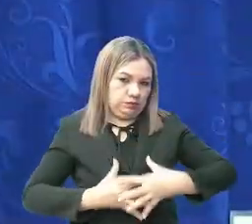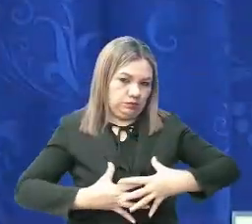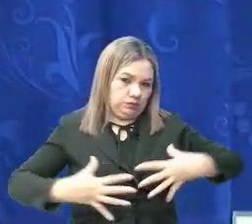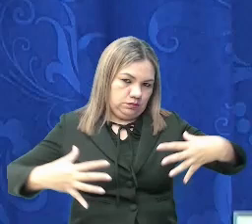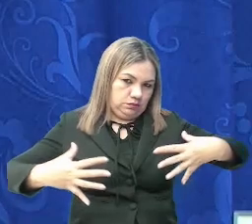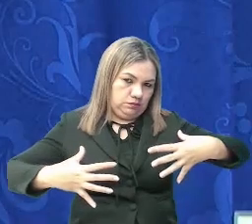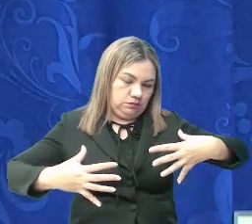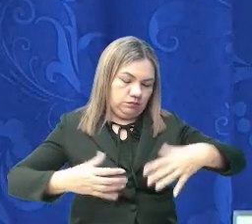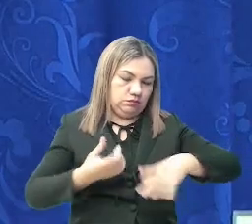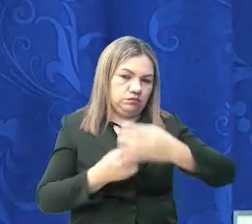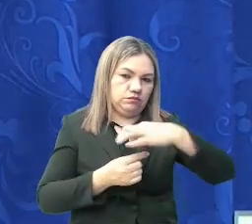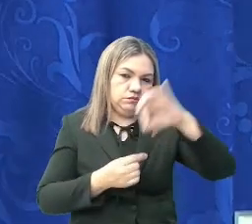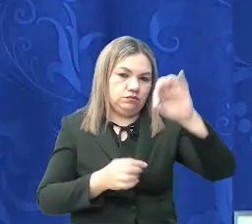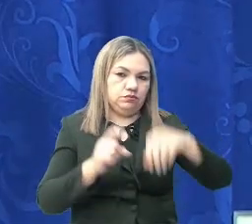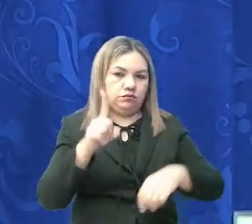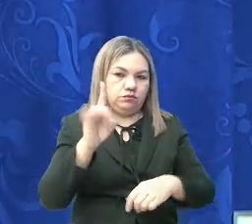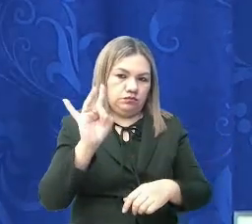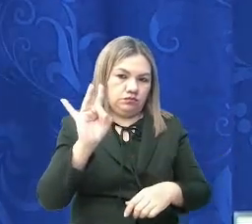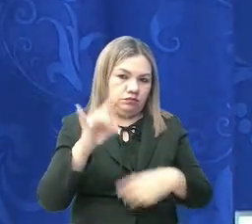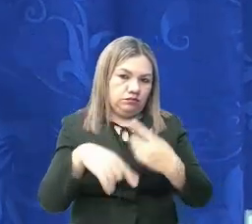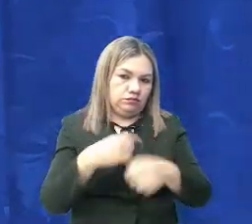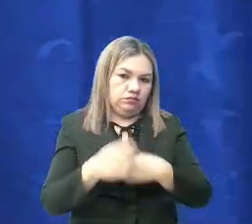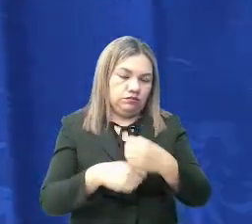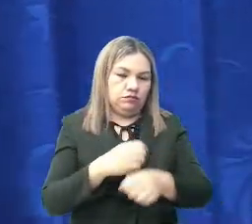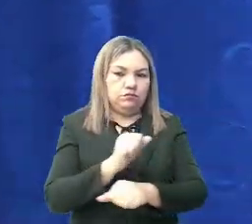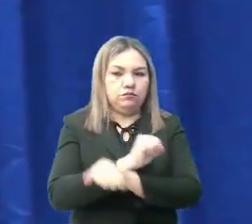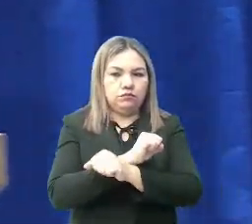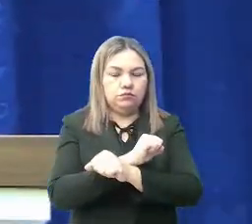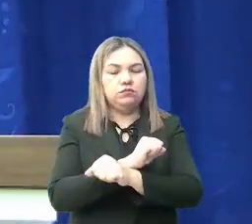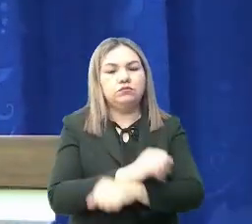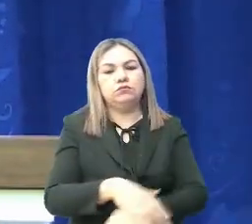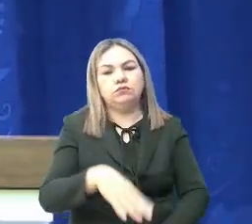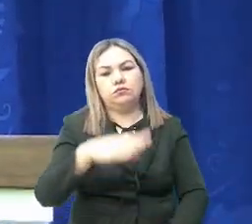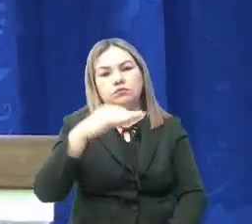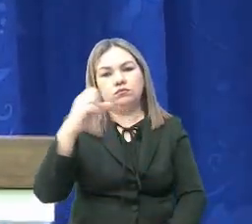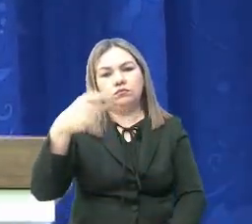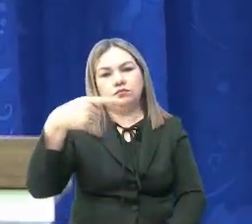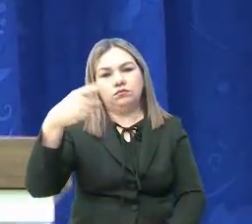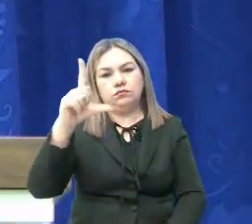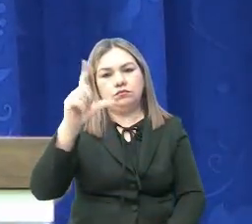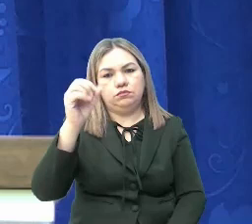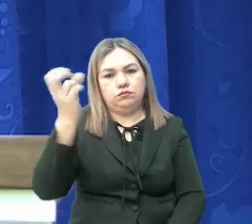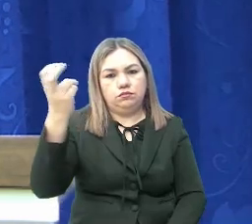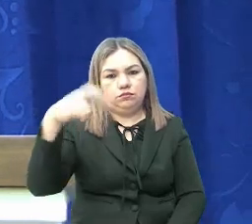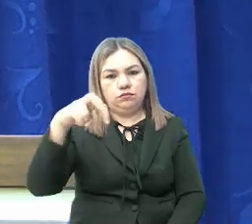they were fattened spiritually, 18 years captive by Eglon.